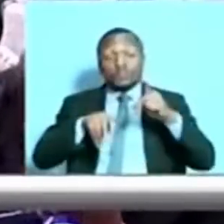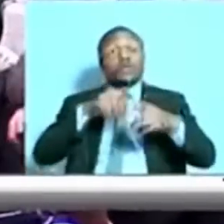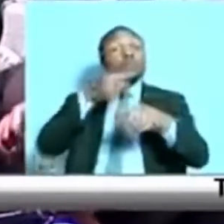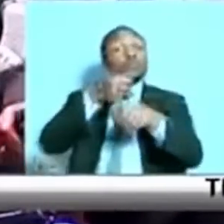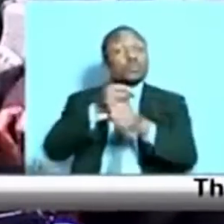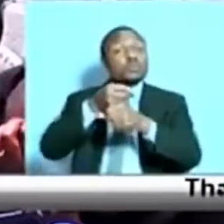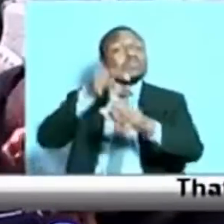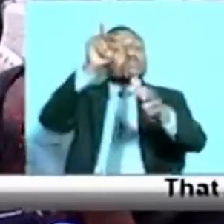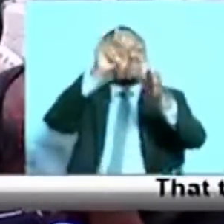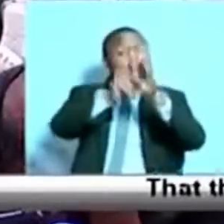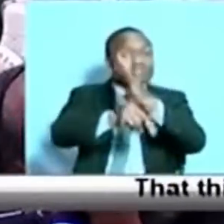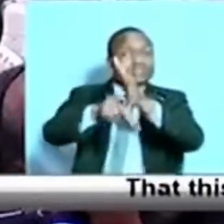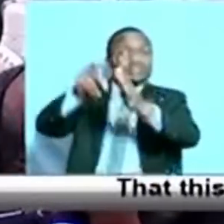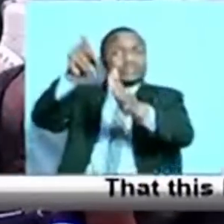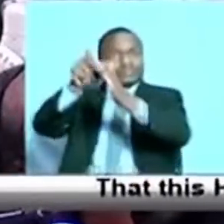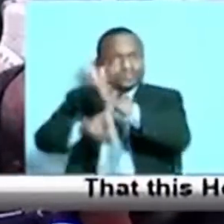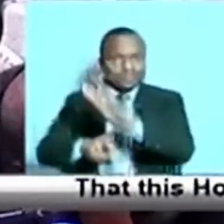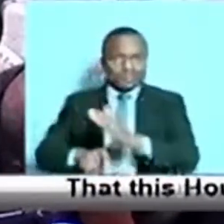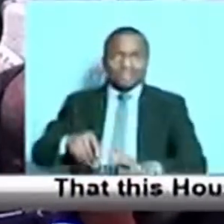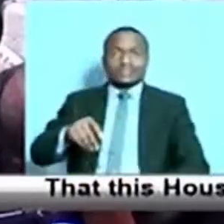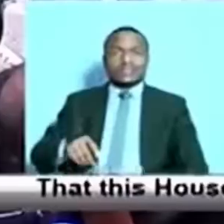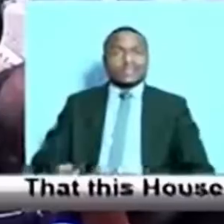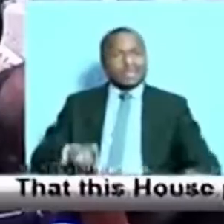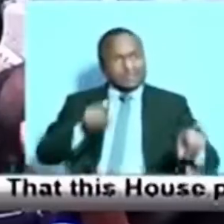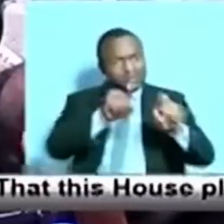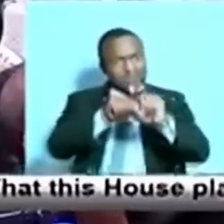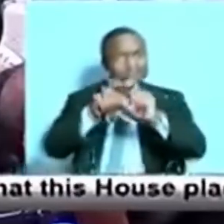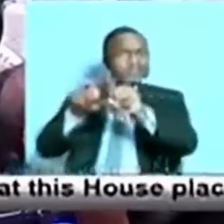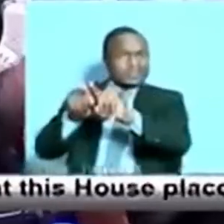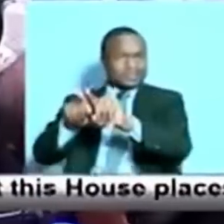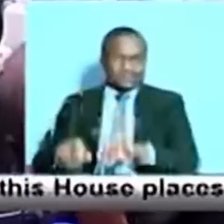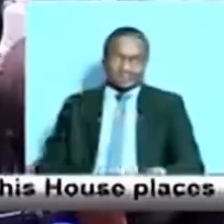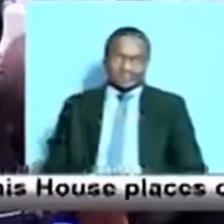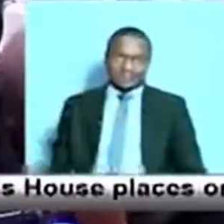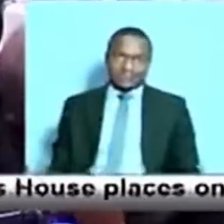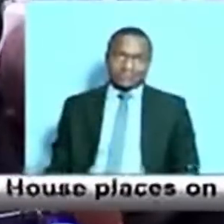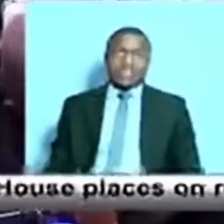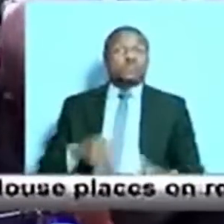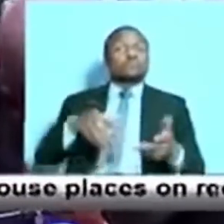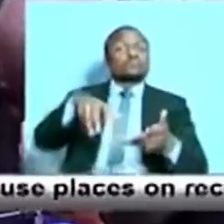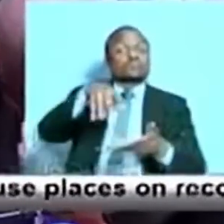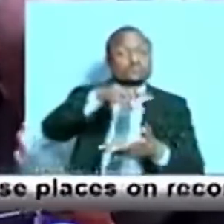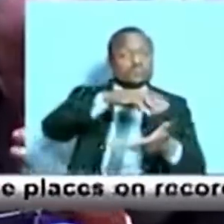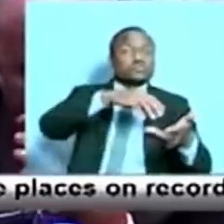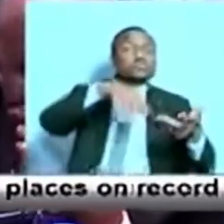maimed, killed, as well as the